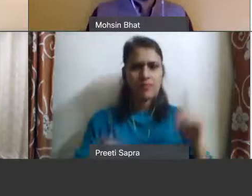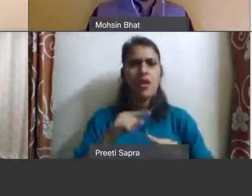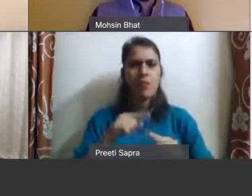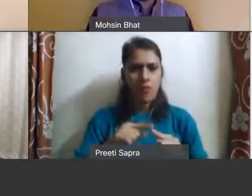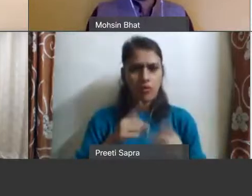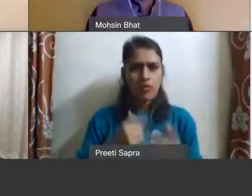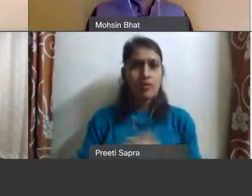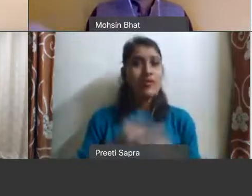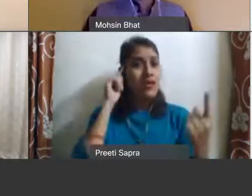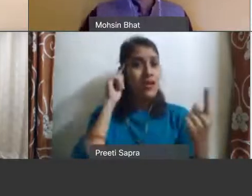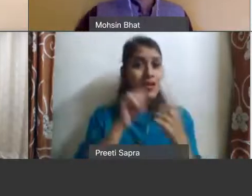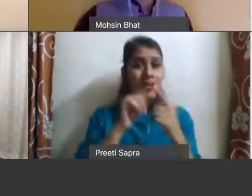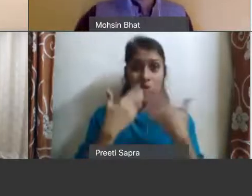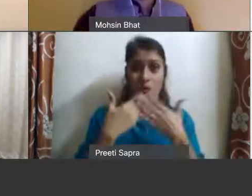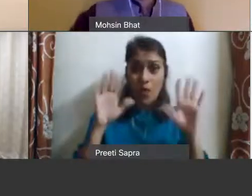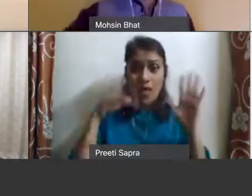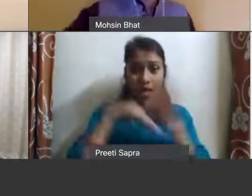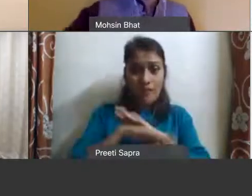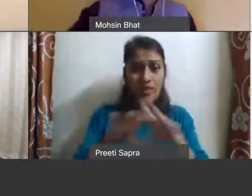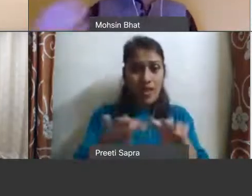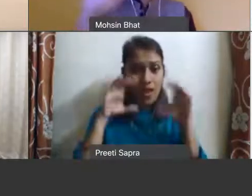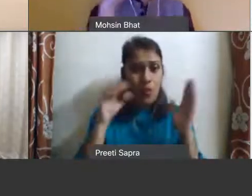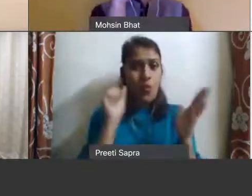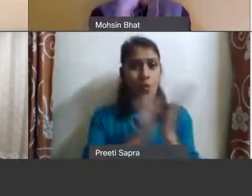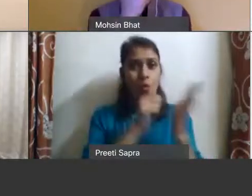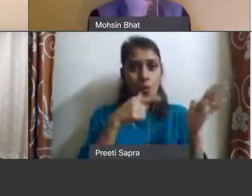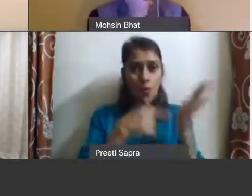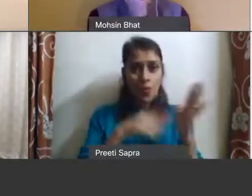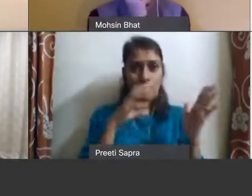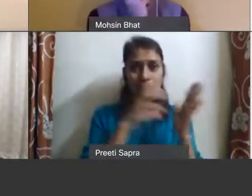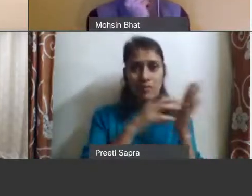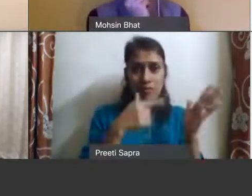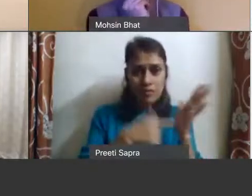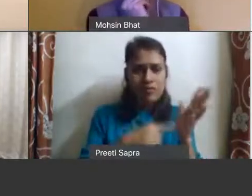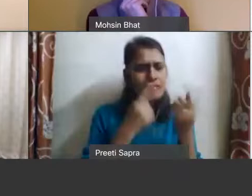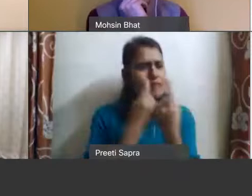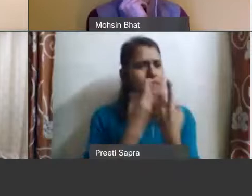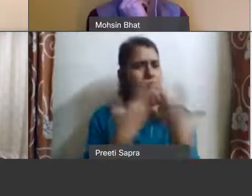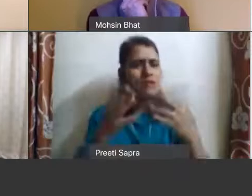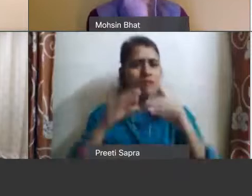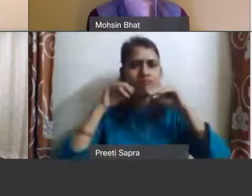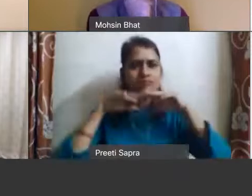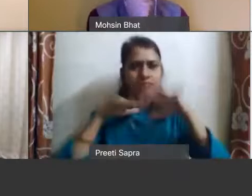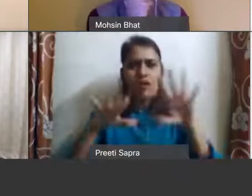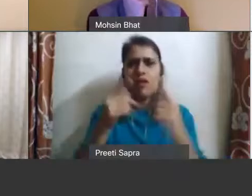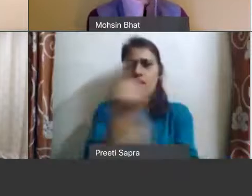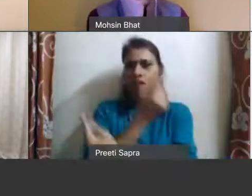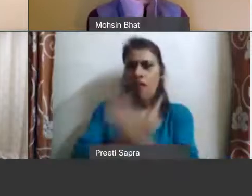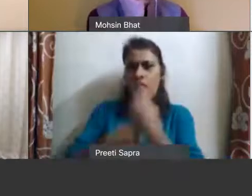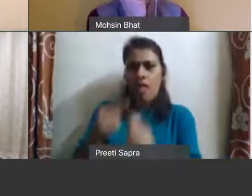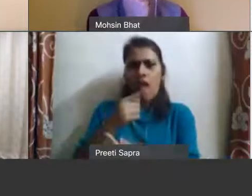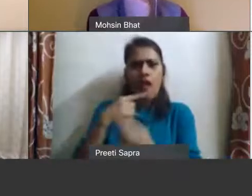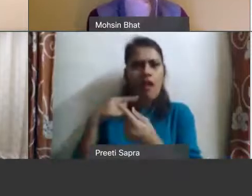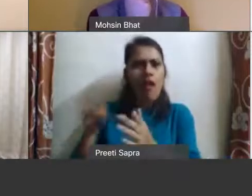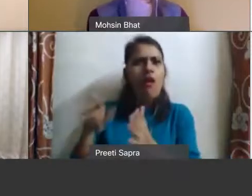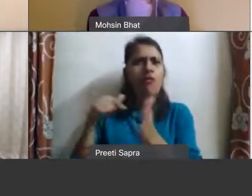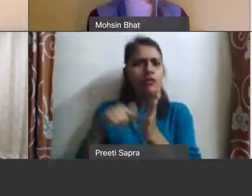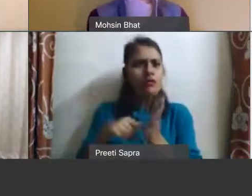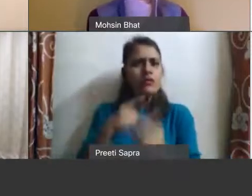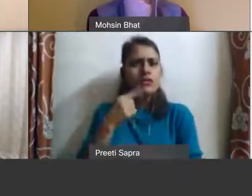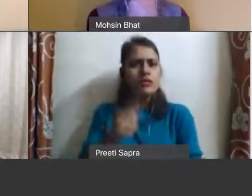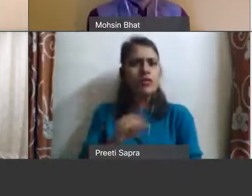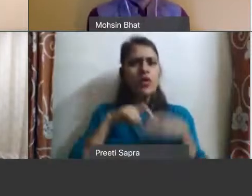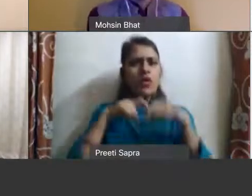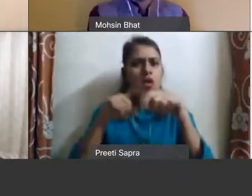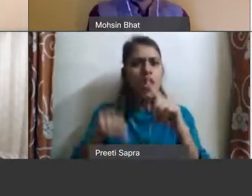this disagreement about the legitimacy of the law seemed to largely split along political lines. And it's easy to say that the question